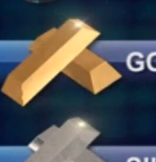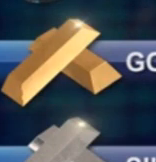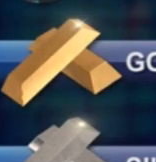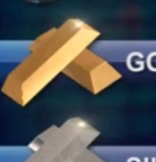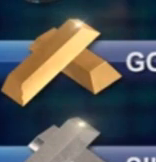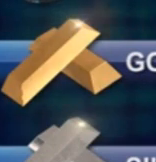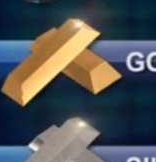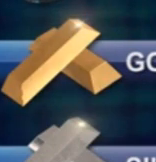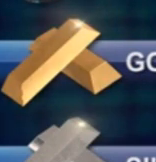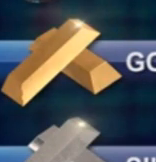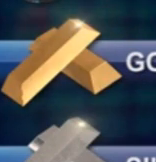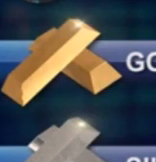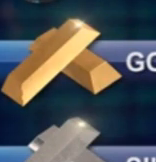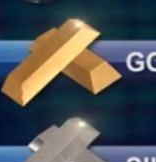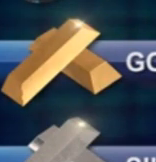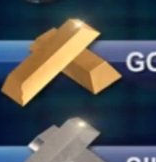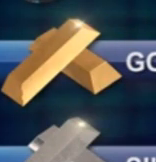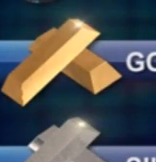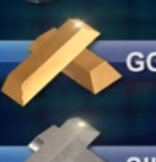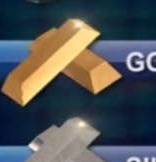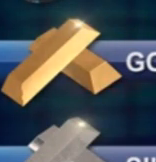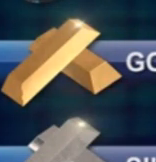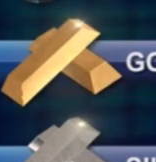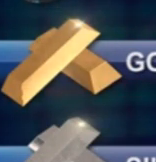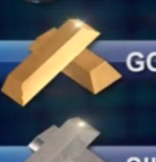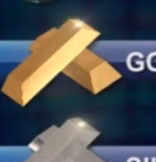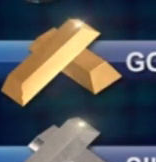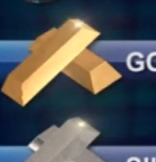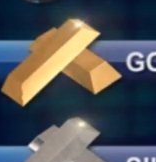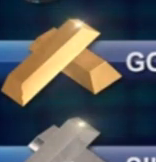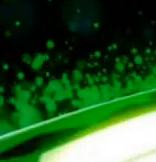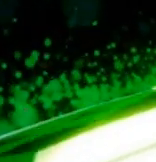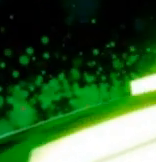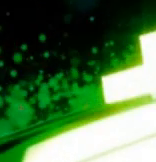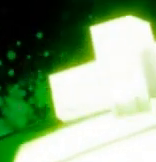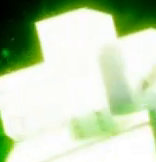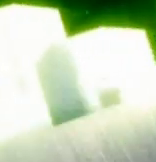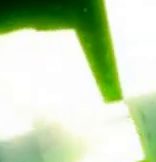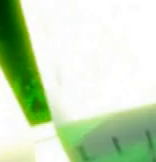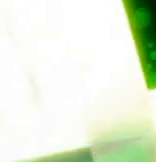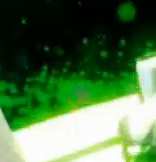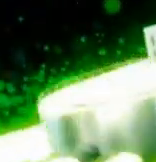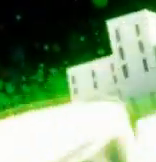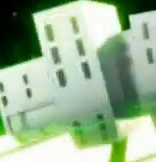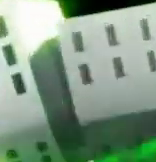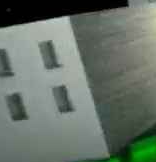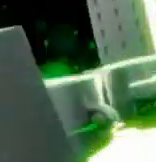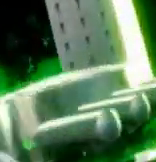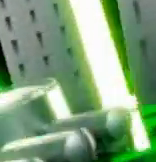$1,947 per ounce, and silver fell slightly to $26.81 an ounce.